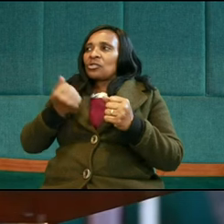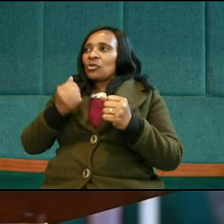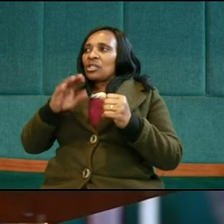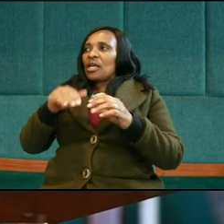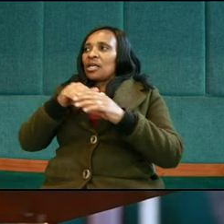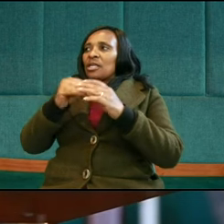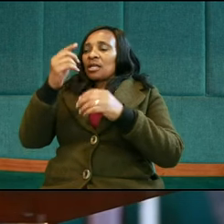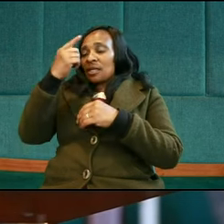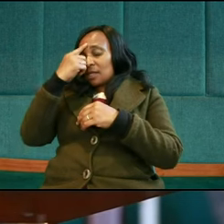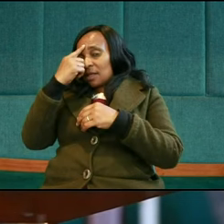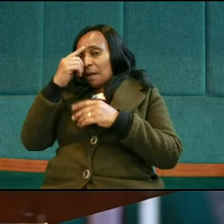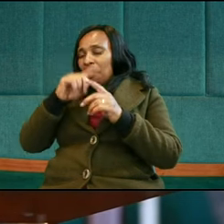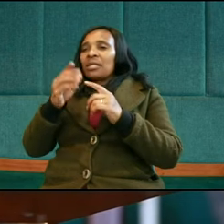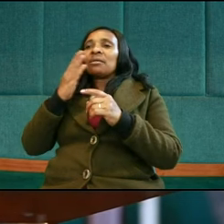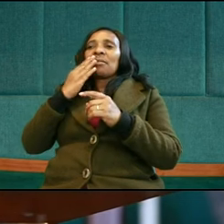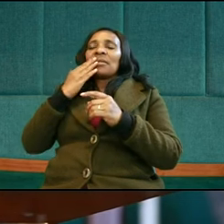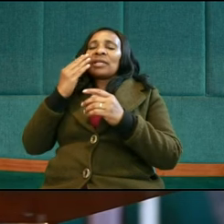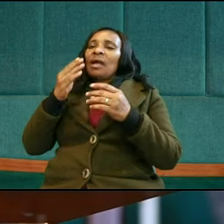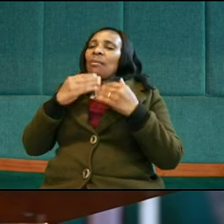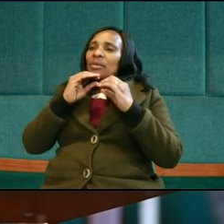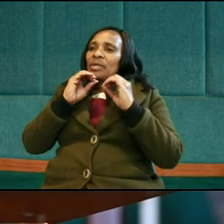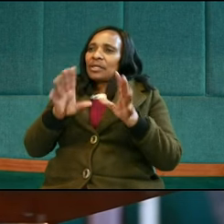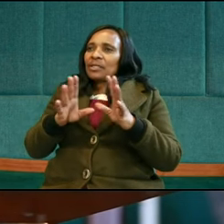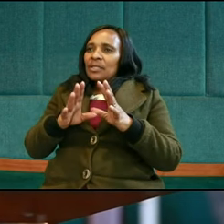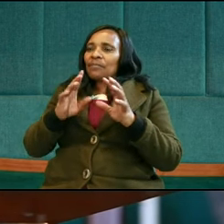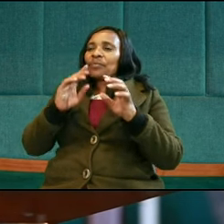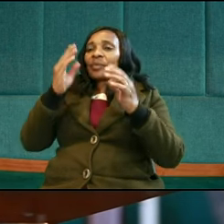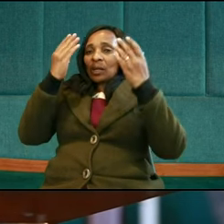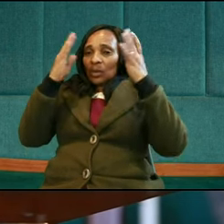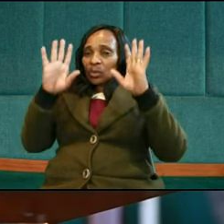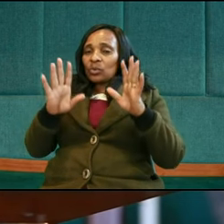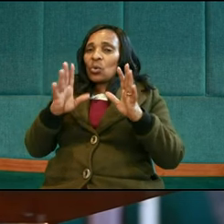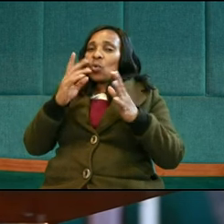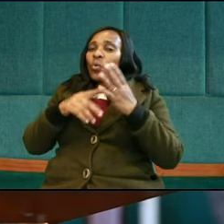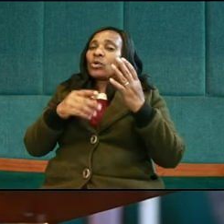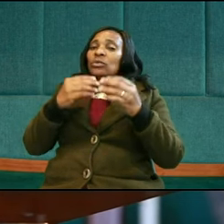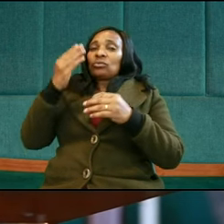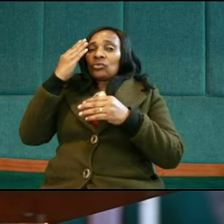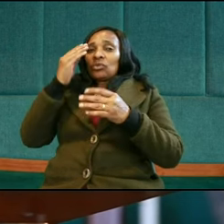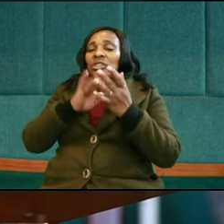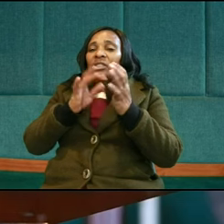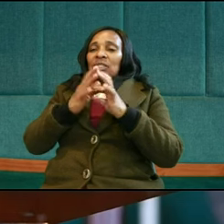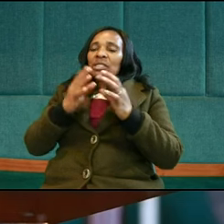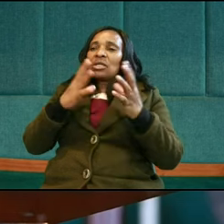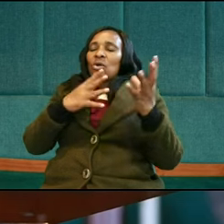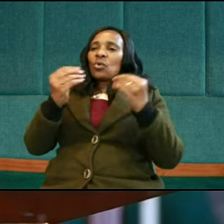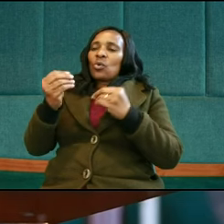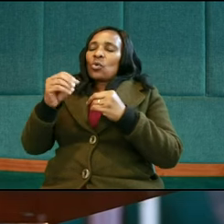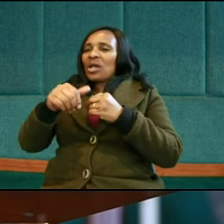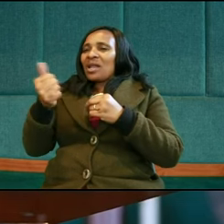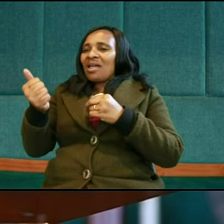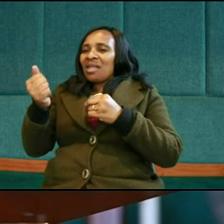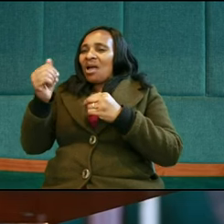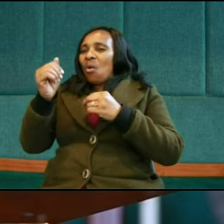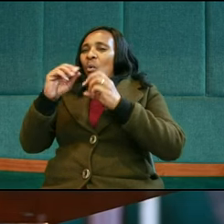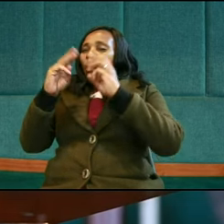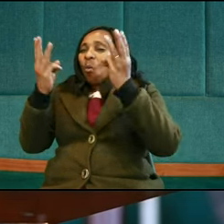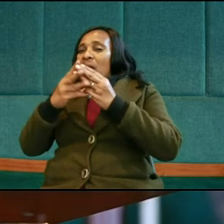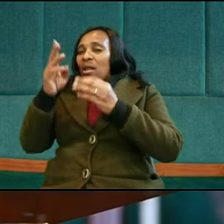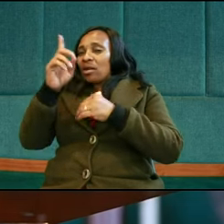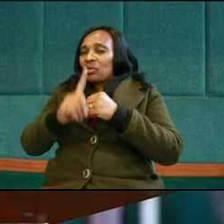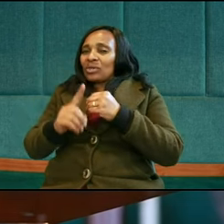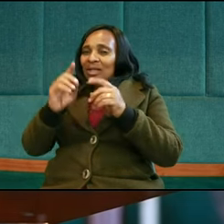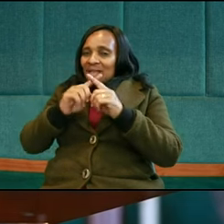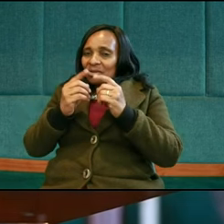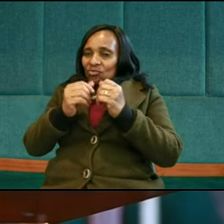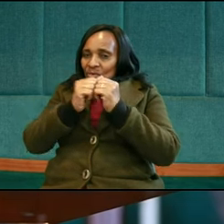India. But mother wasn't happy. She didn't know Jesus and she didn't want to know Jesus. She belonged to another world religion. And she didn't want father and Amira